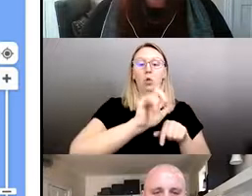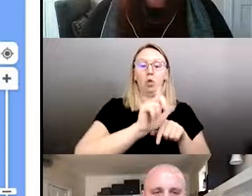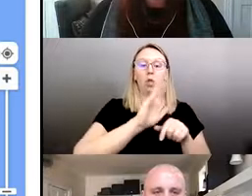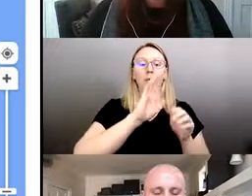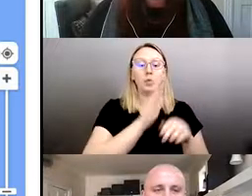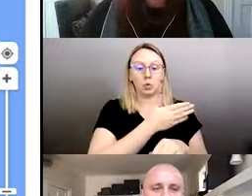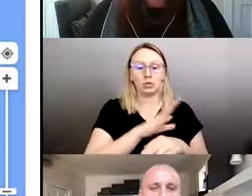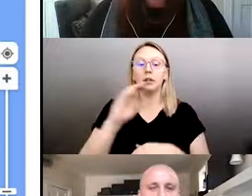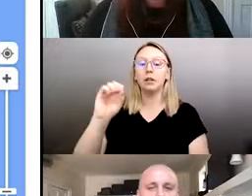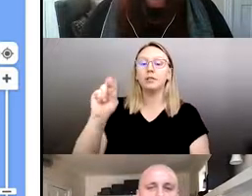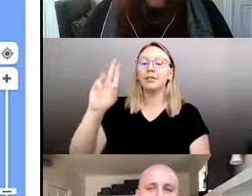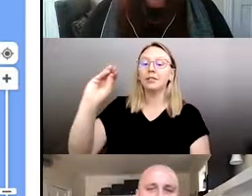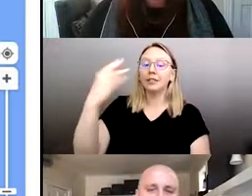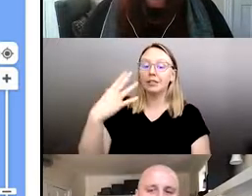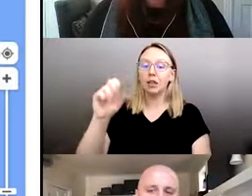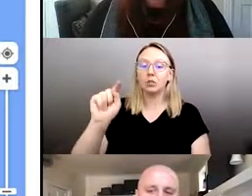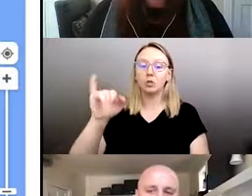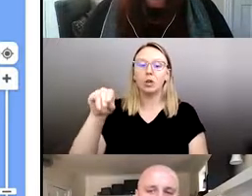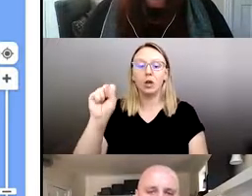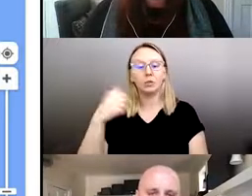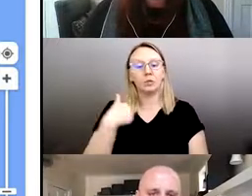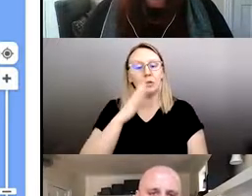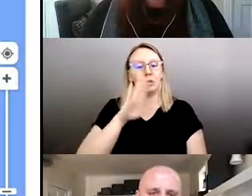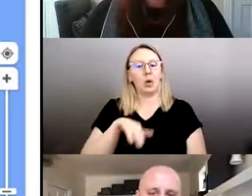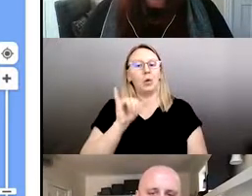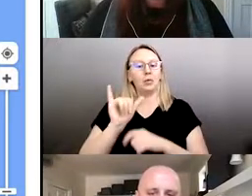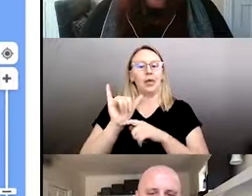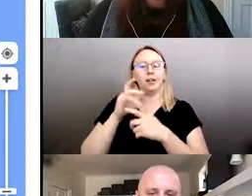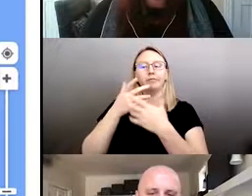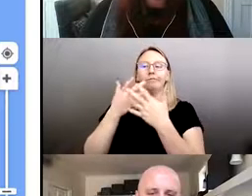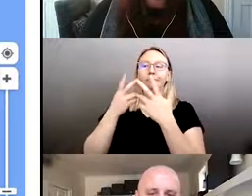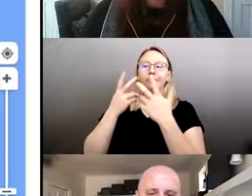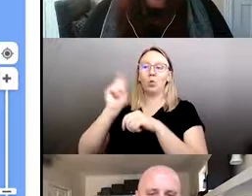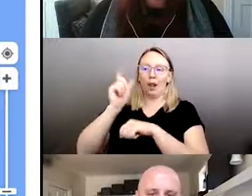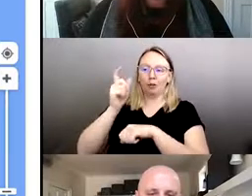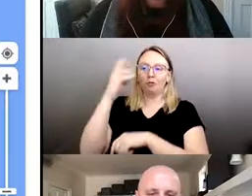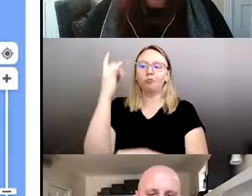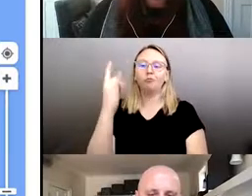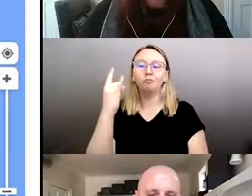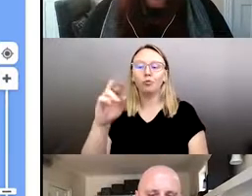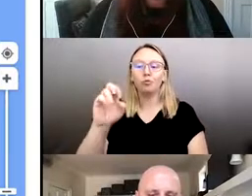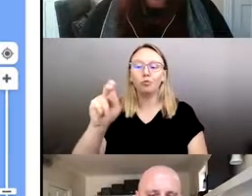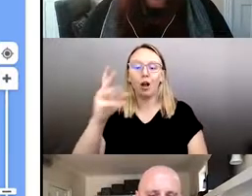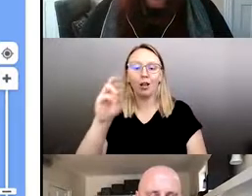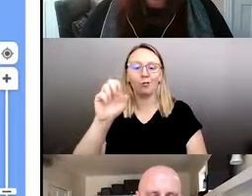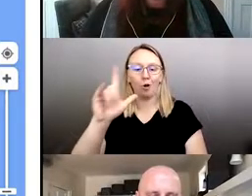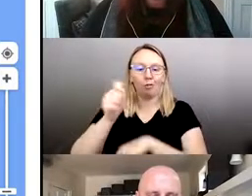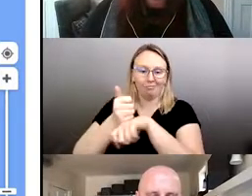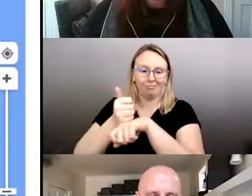roll. We will quickly stop in Nashville, Tennessee for a tour of HAHS Show Print,